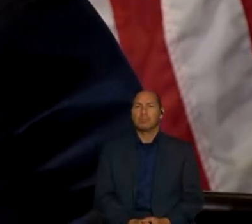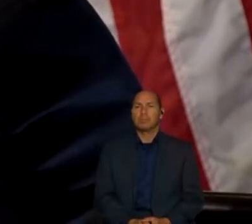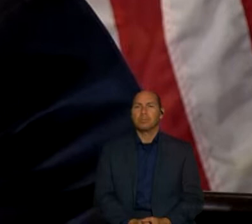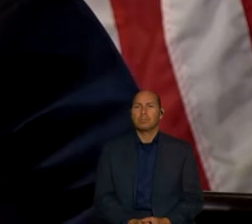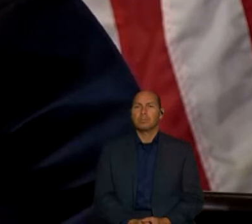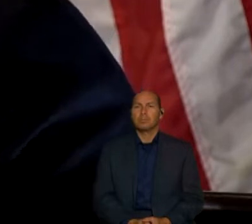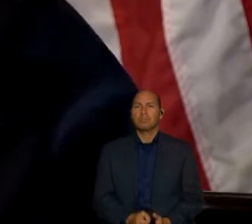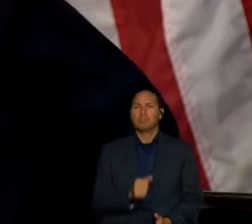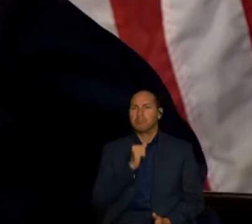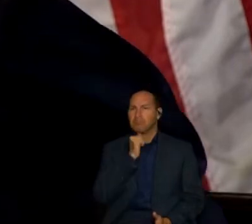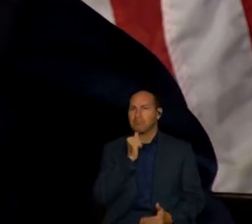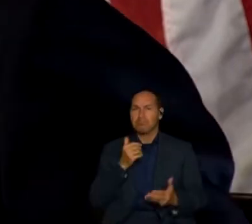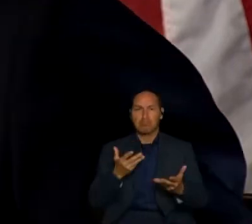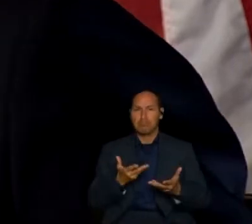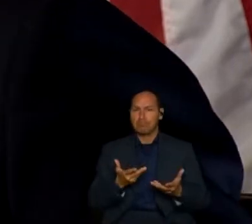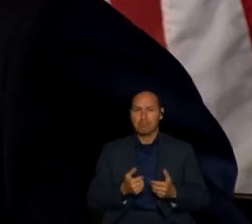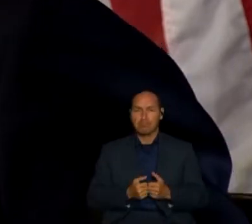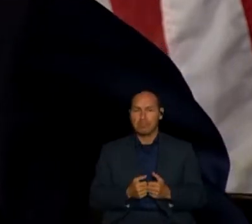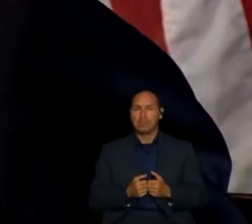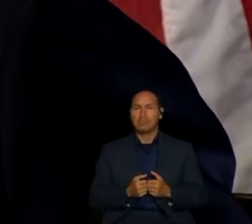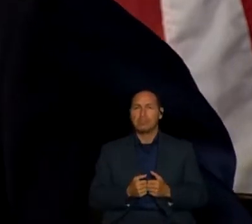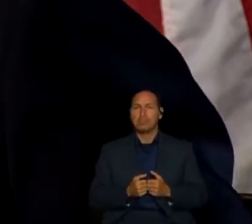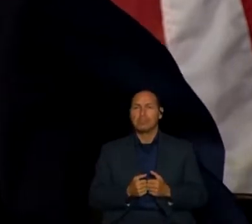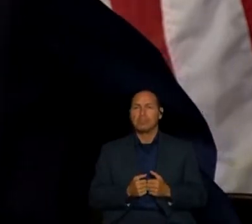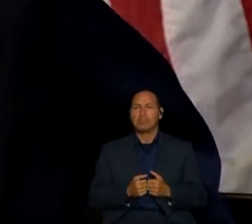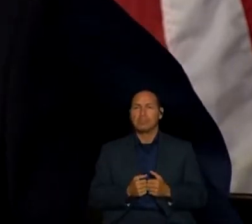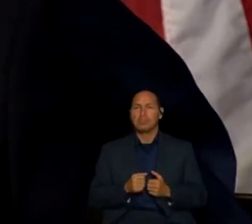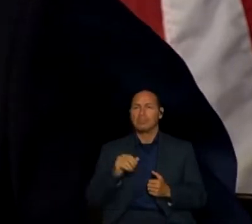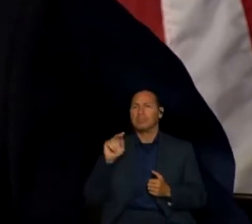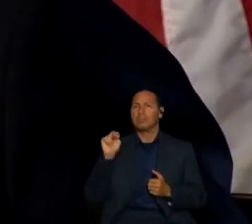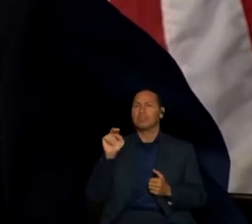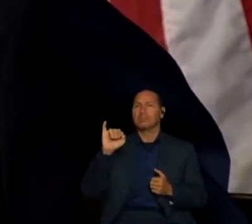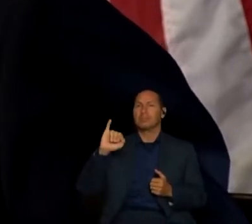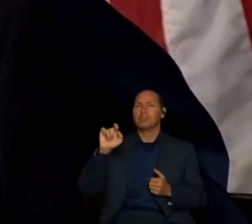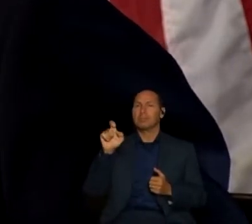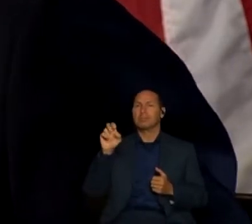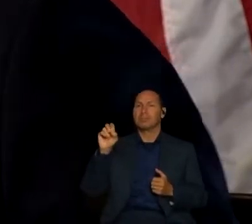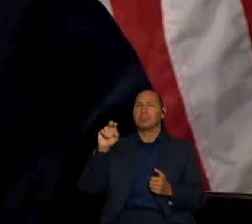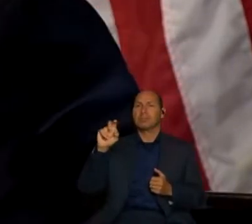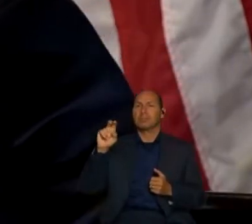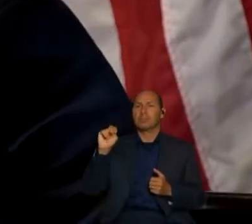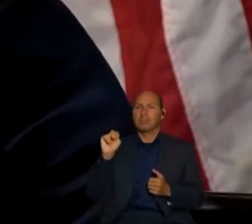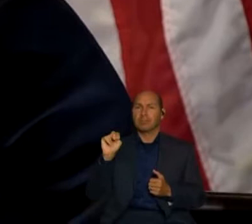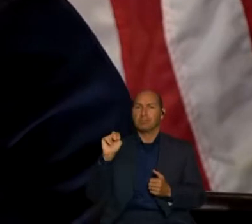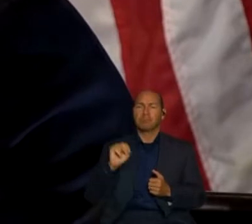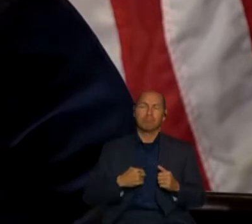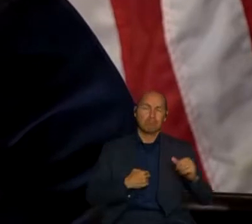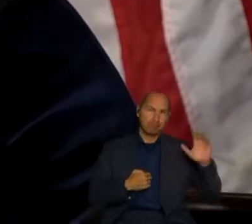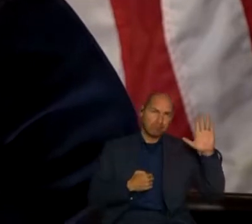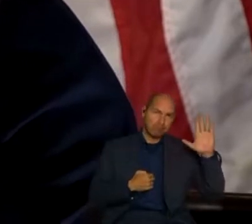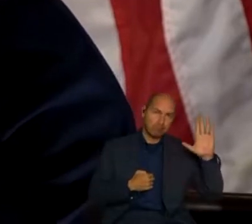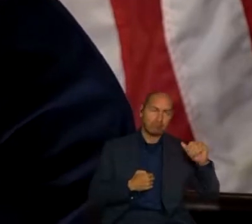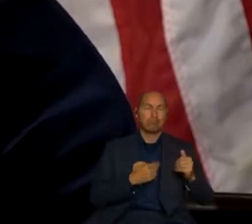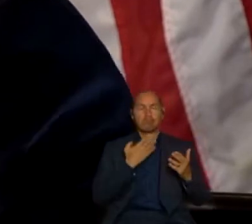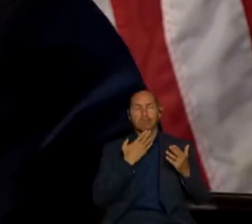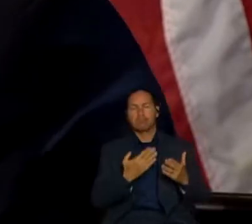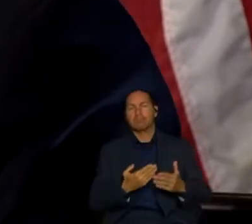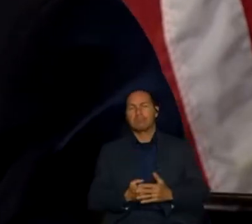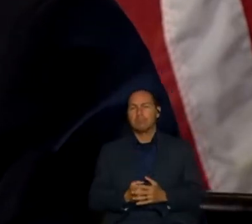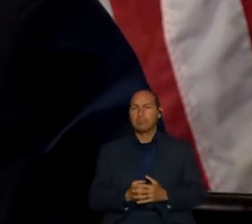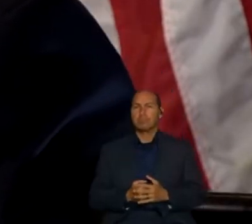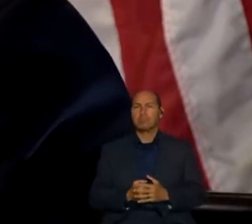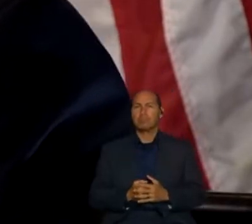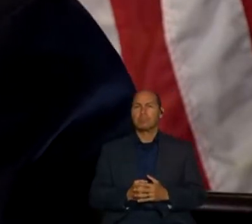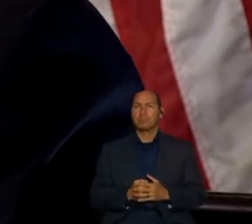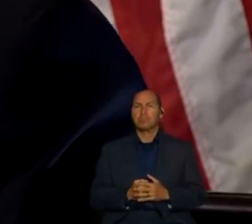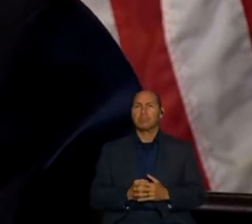Don't hear him. Mr. John Nixon? I'm here, present. Thanks, John.